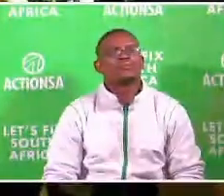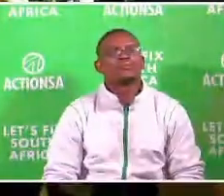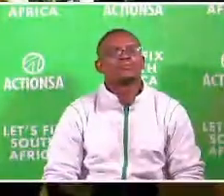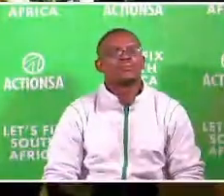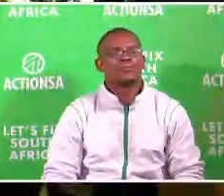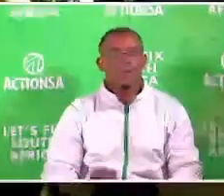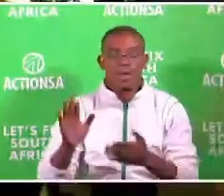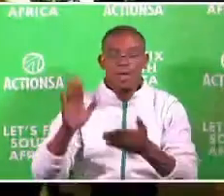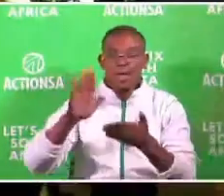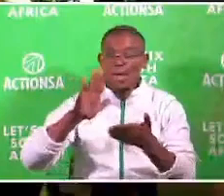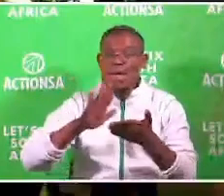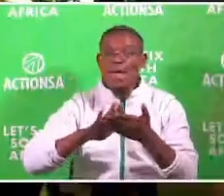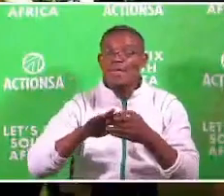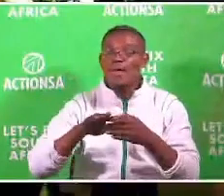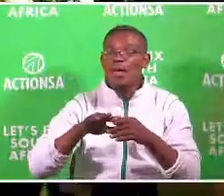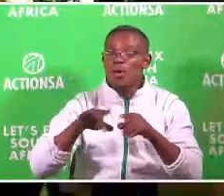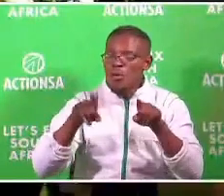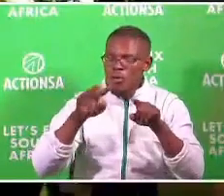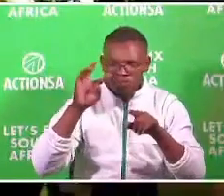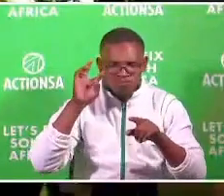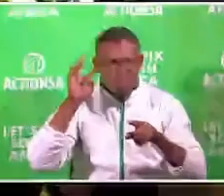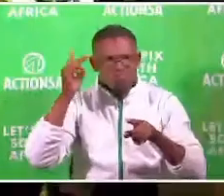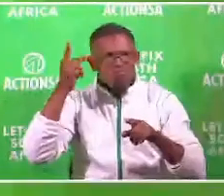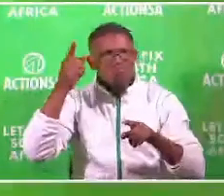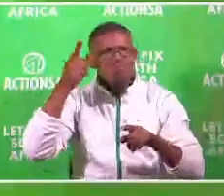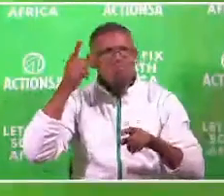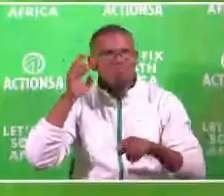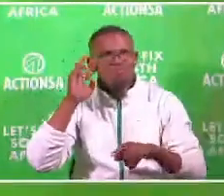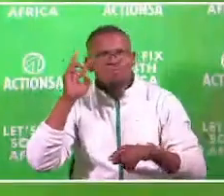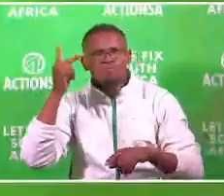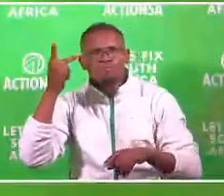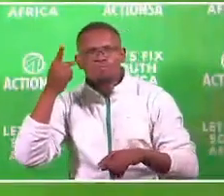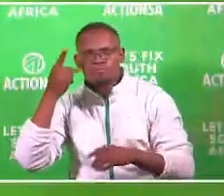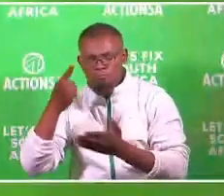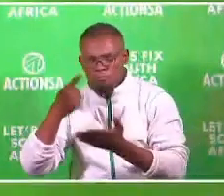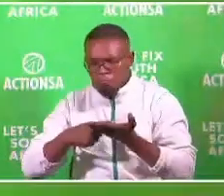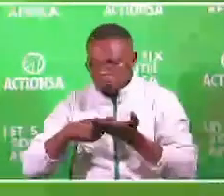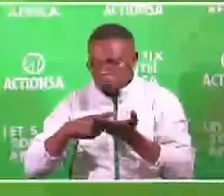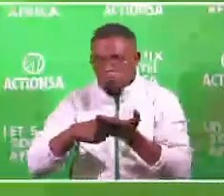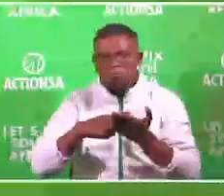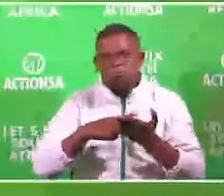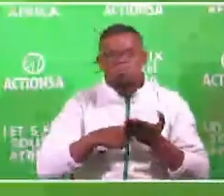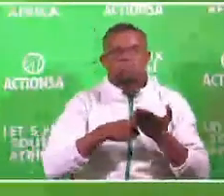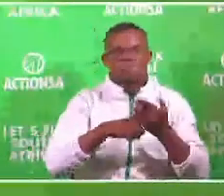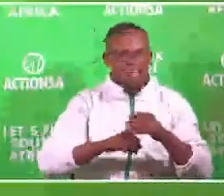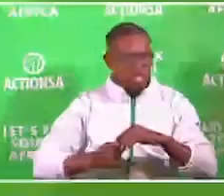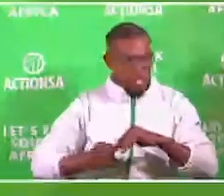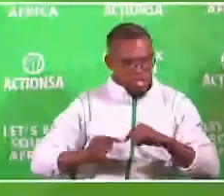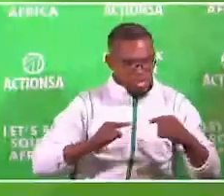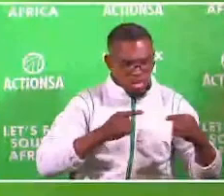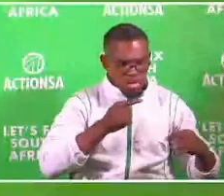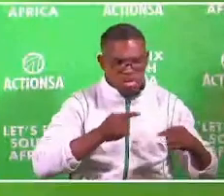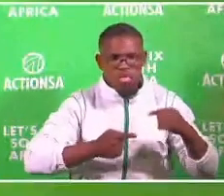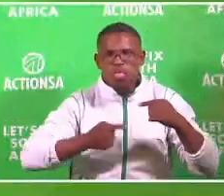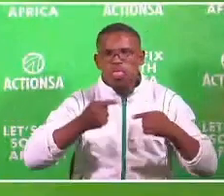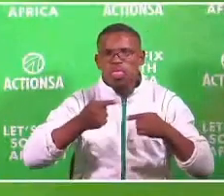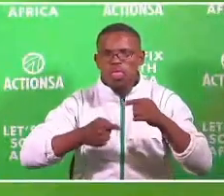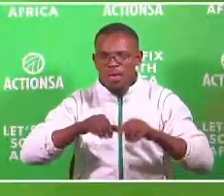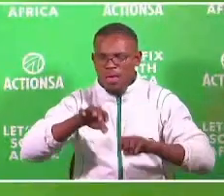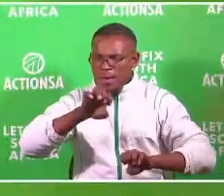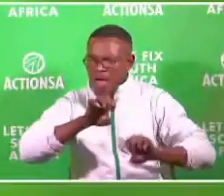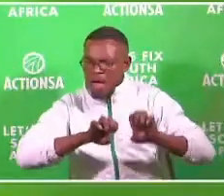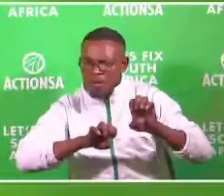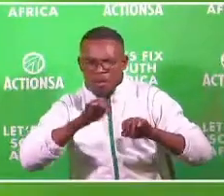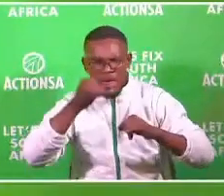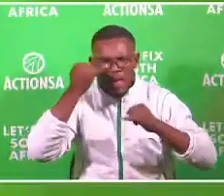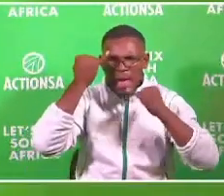And we also changed our minds. When engaged with counter-arguments, we evaluated every